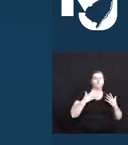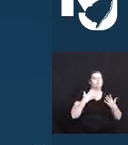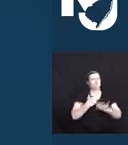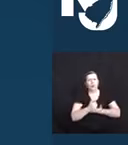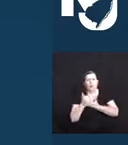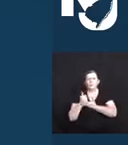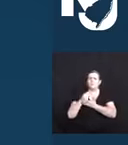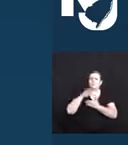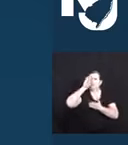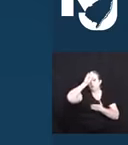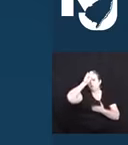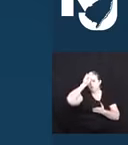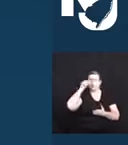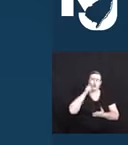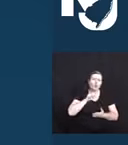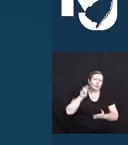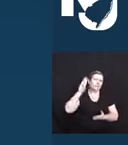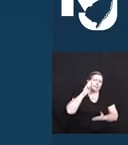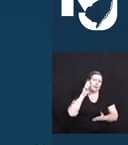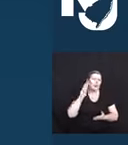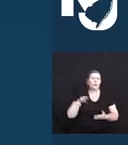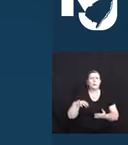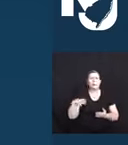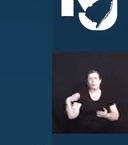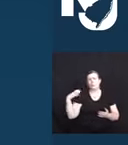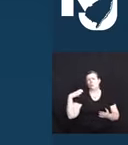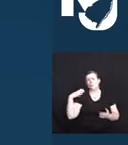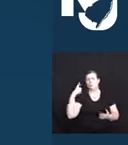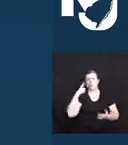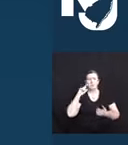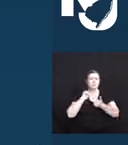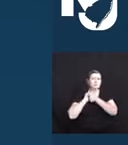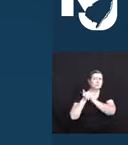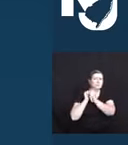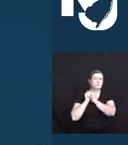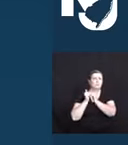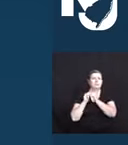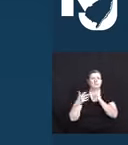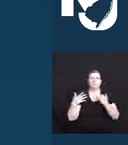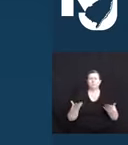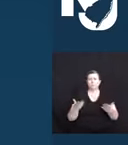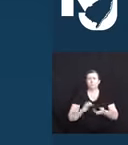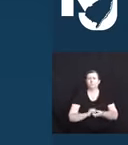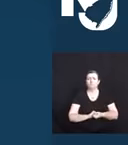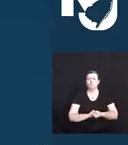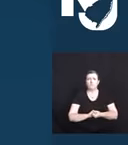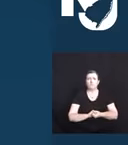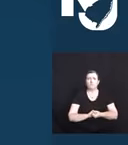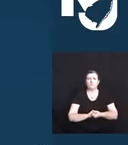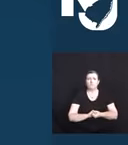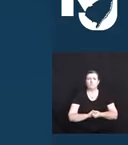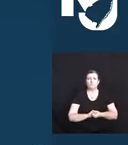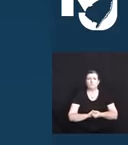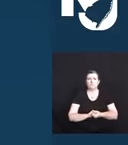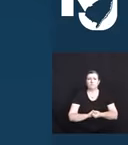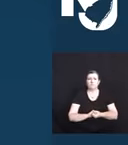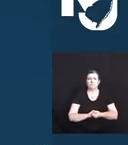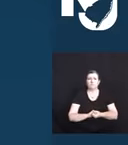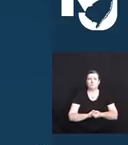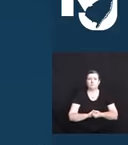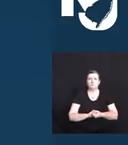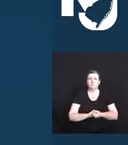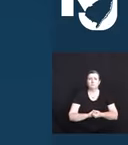Girl Scouts, coaching any number of youth sports, or his work to have Chatham's playing fields outfitted with emergency